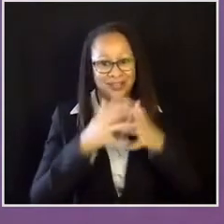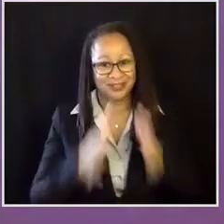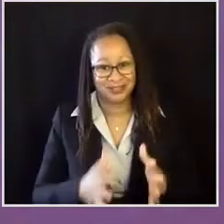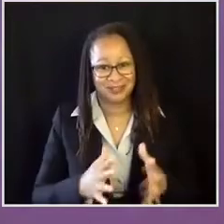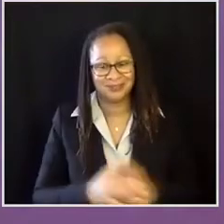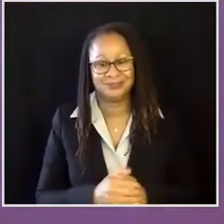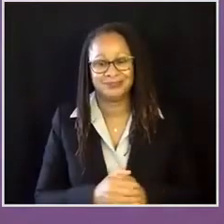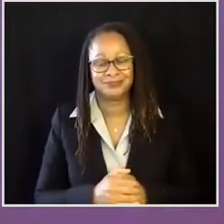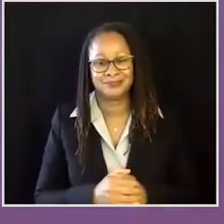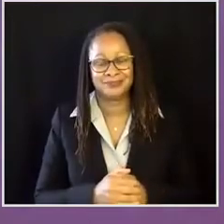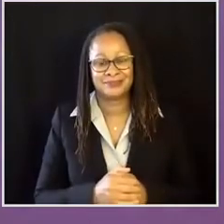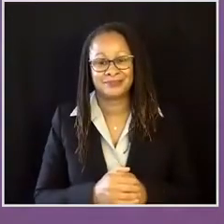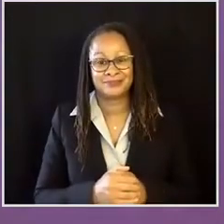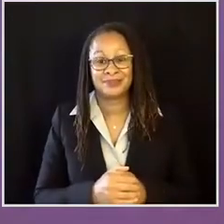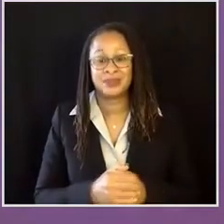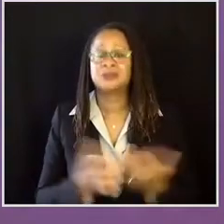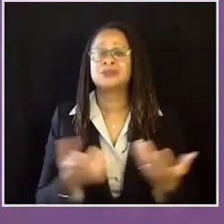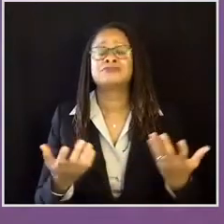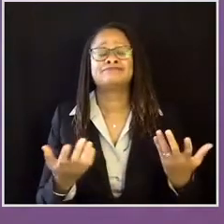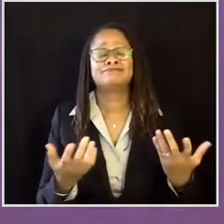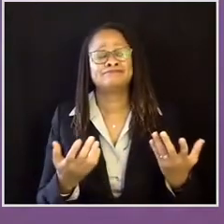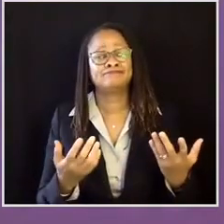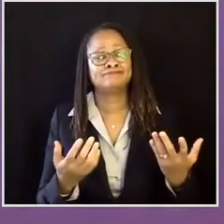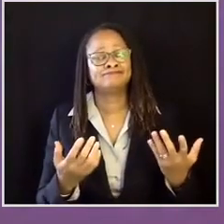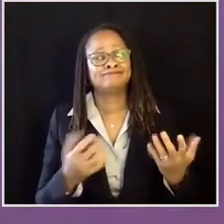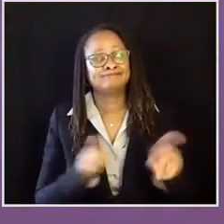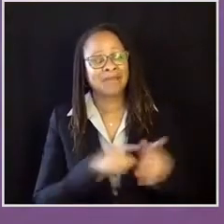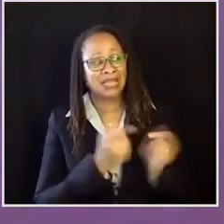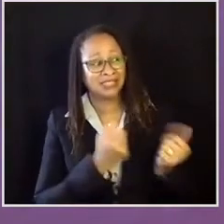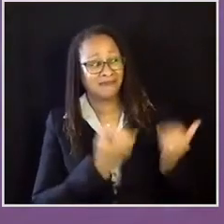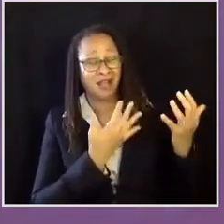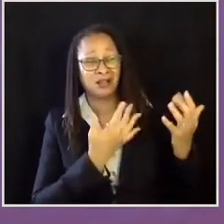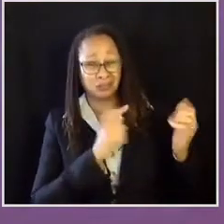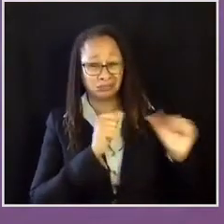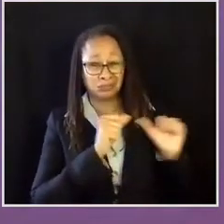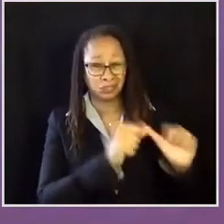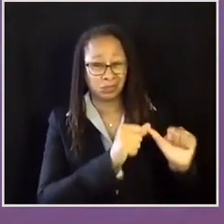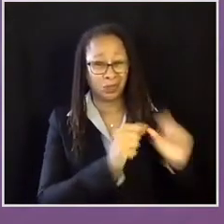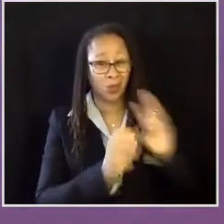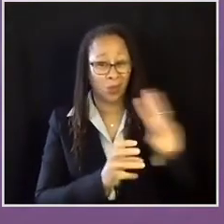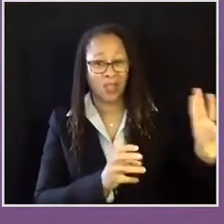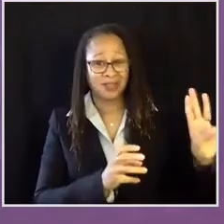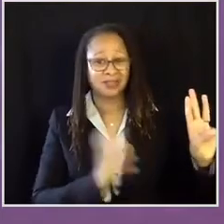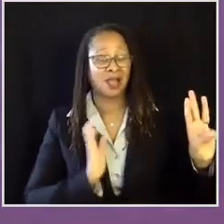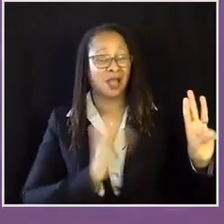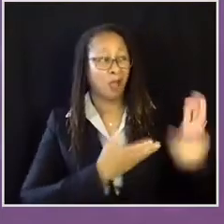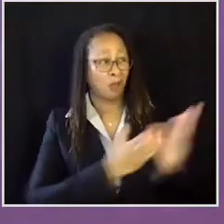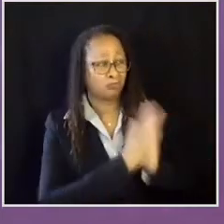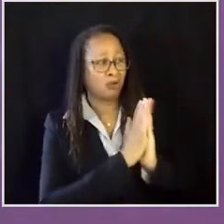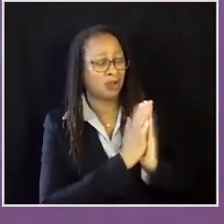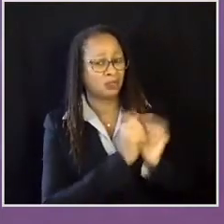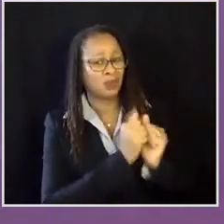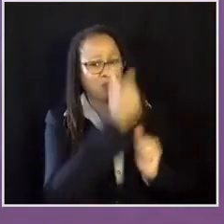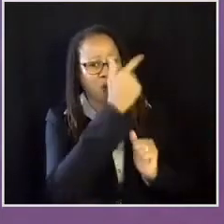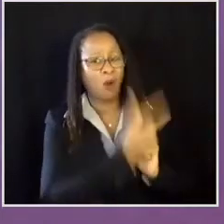So as the fires rage out west on this day, our prayers remain with everyone under the